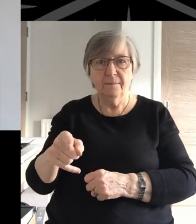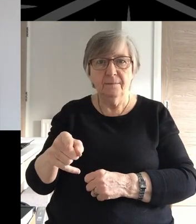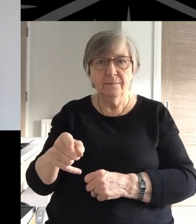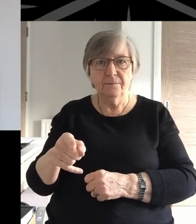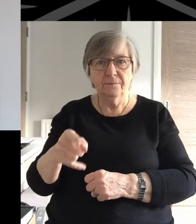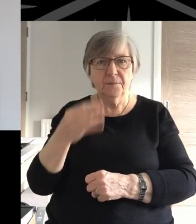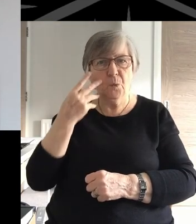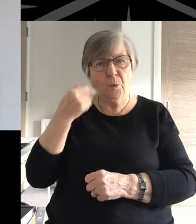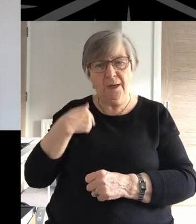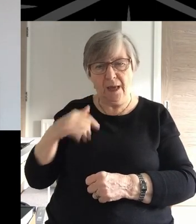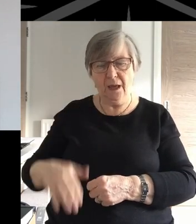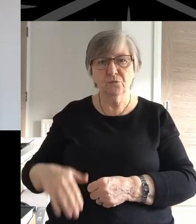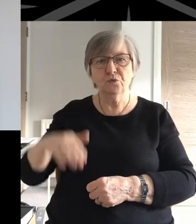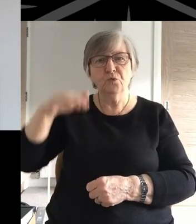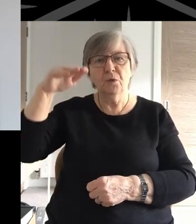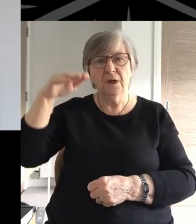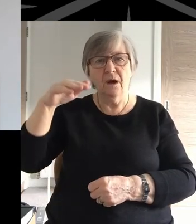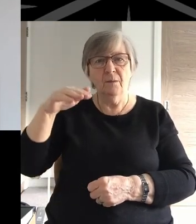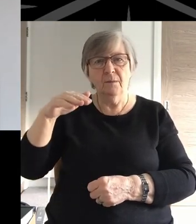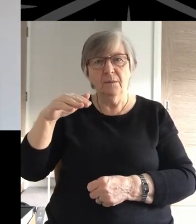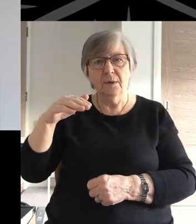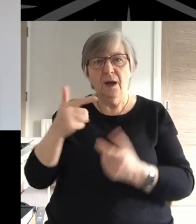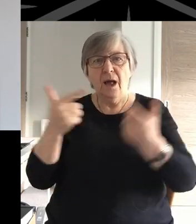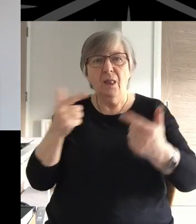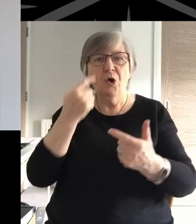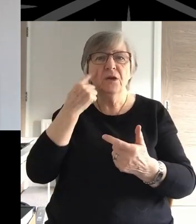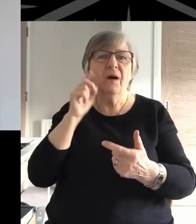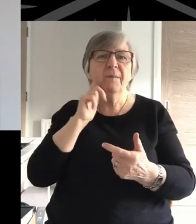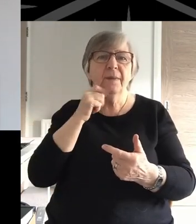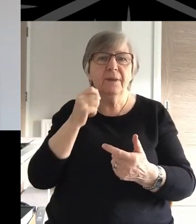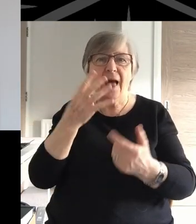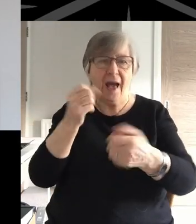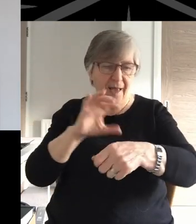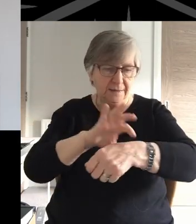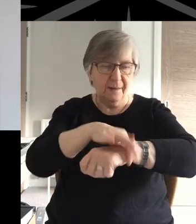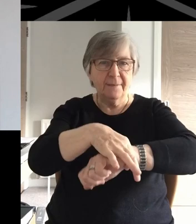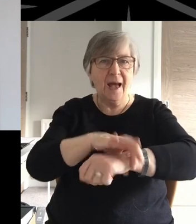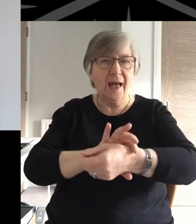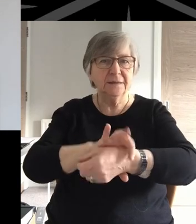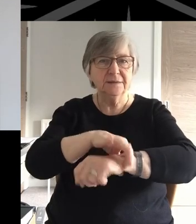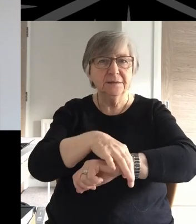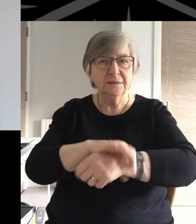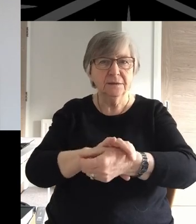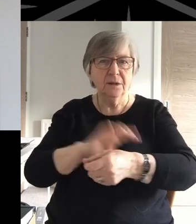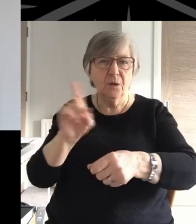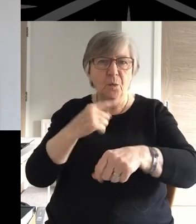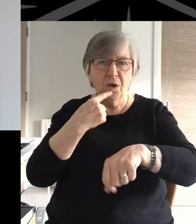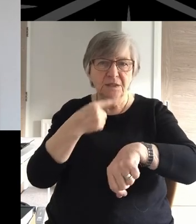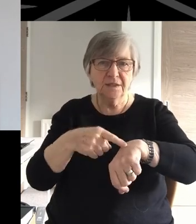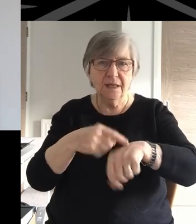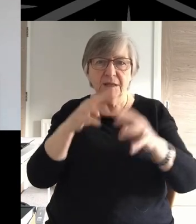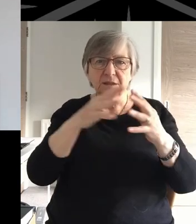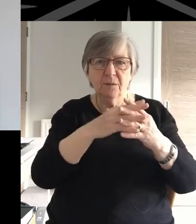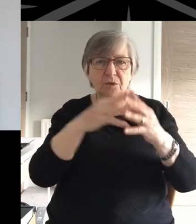When I was growing up, a common thing for young people to wear was a band around their wrist with